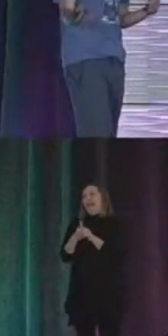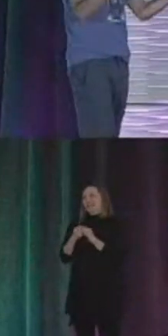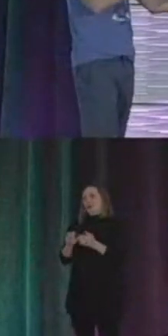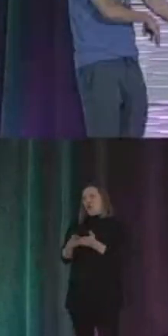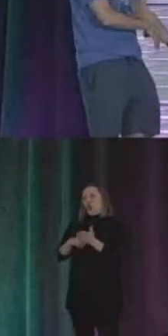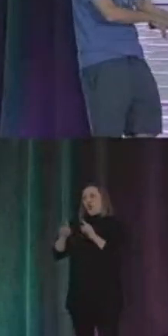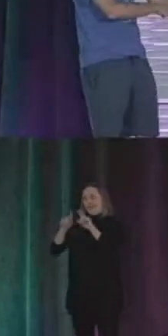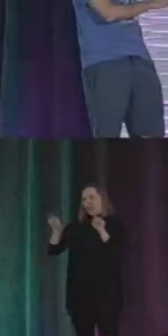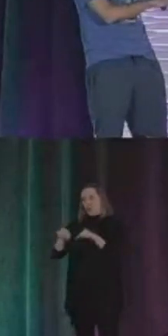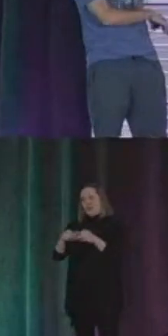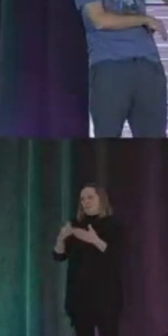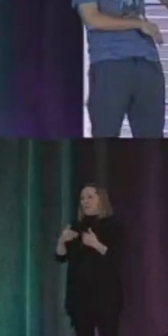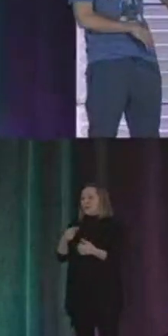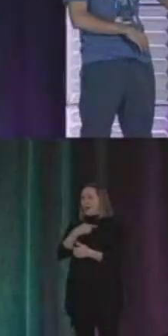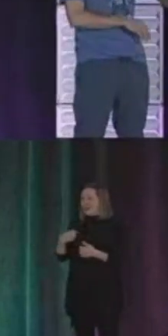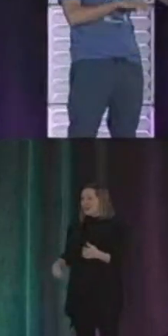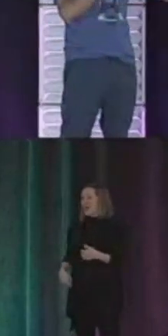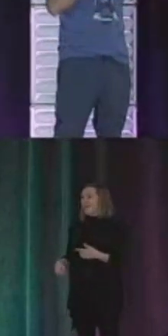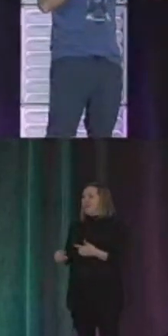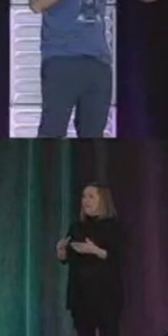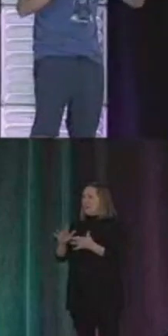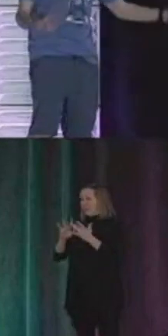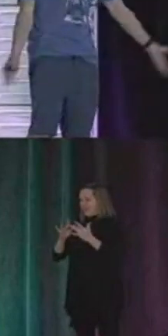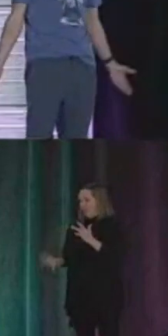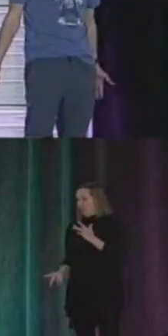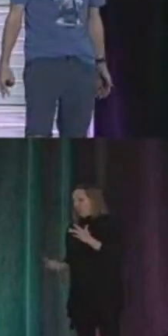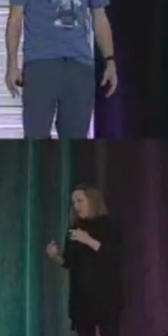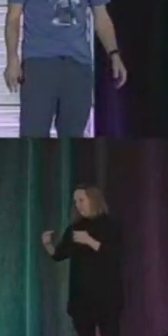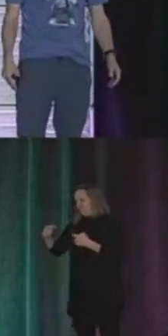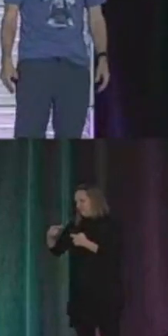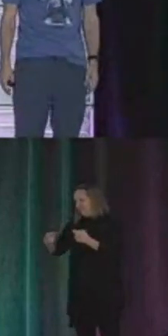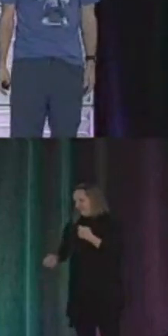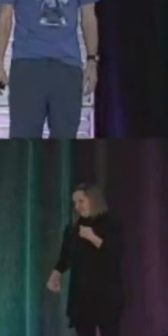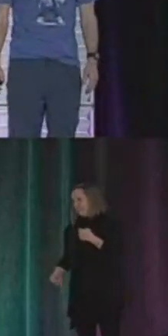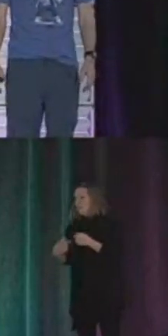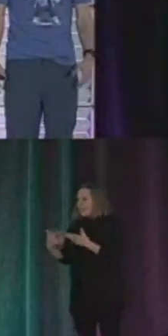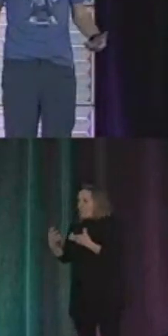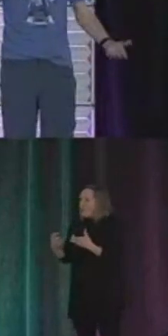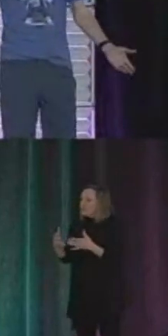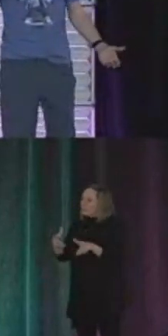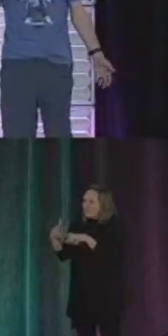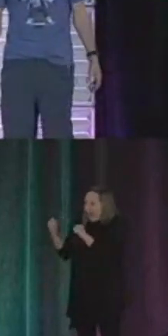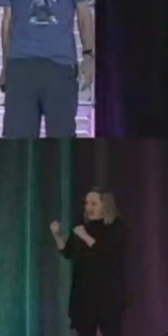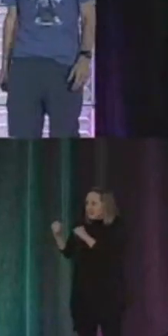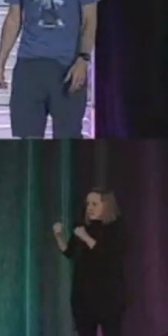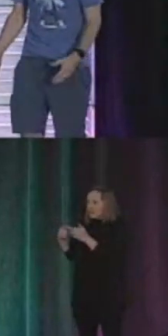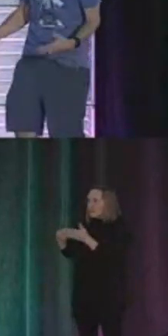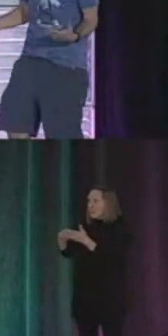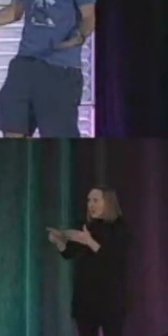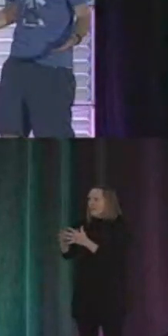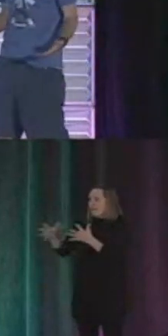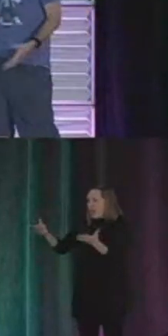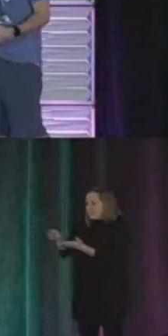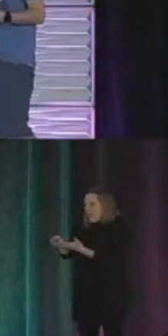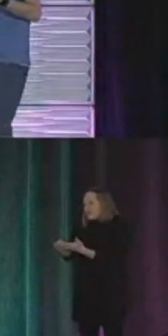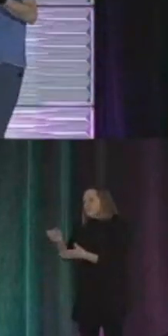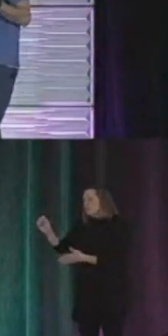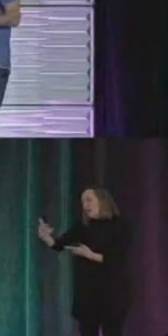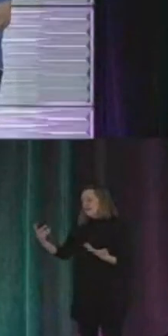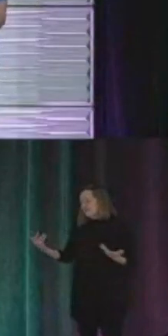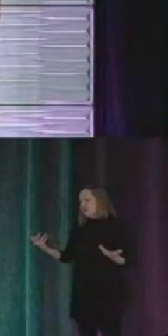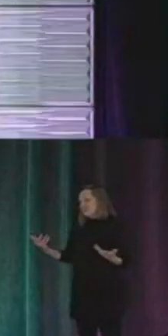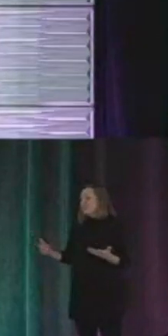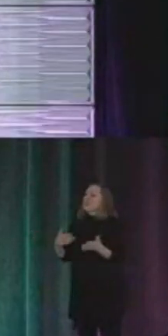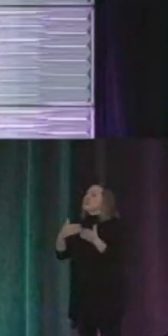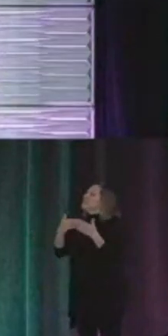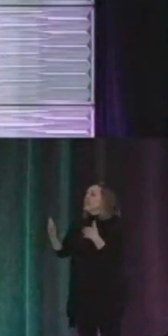that, maybe they're in China on a bad network connection, and they want their app to be fast, that they paid all this money for. So yes, it